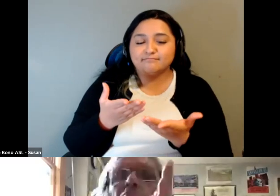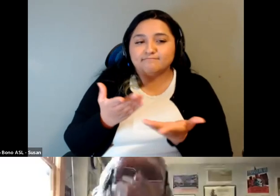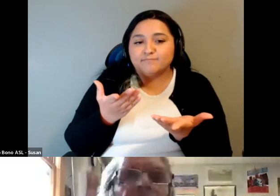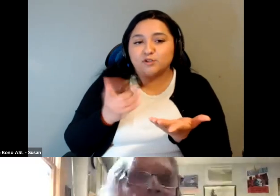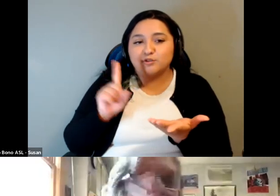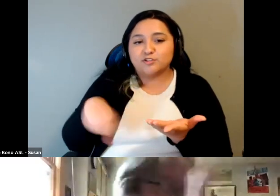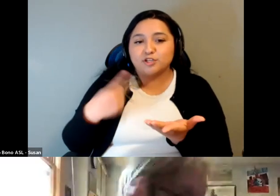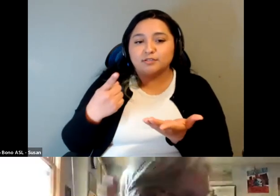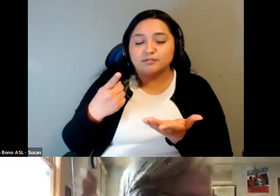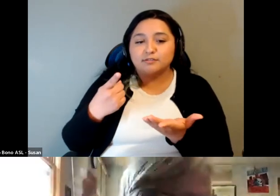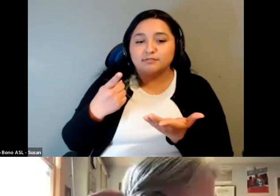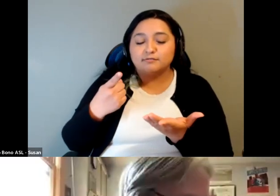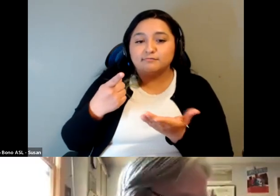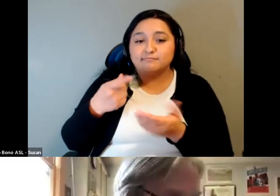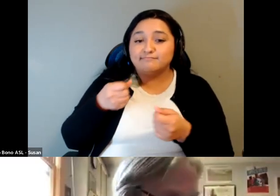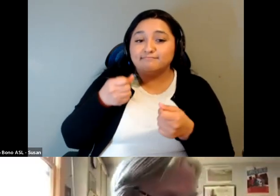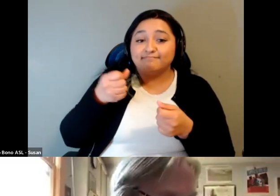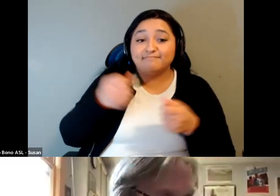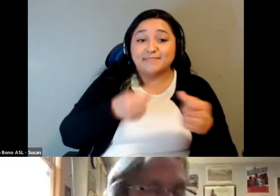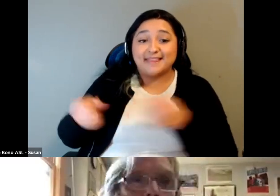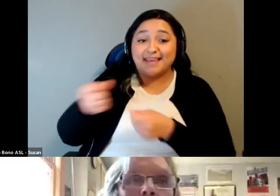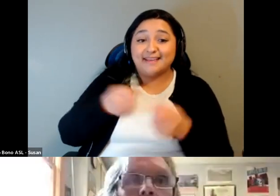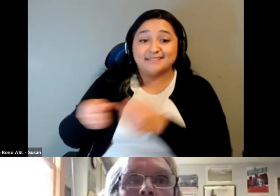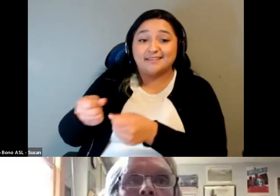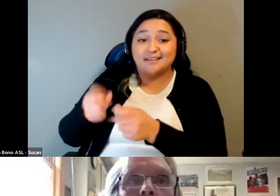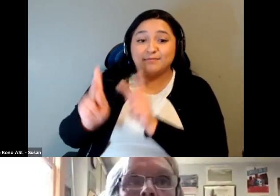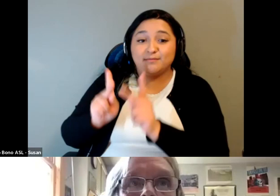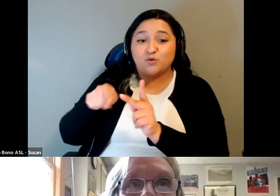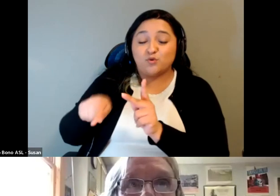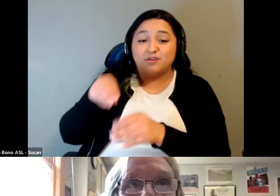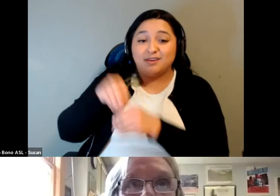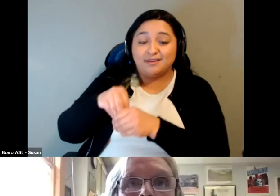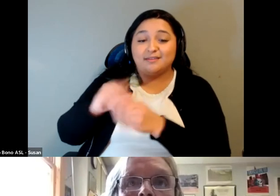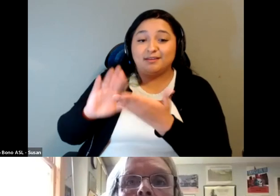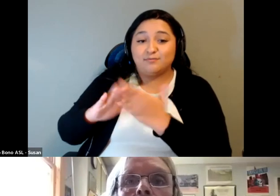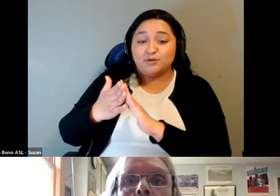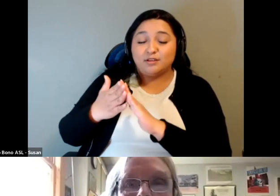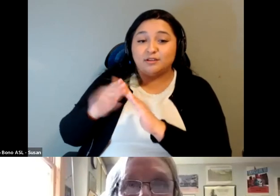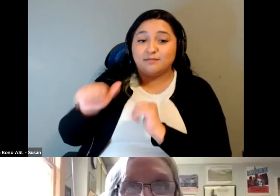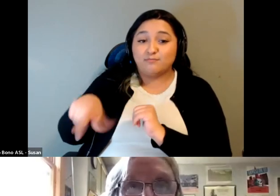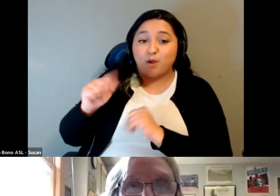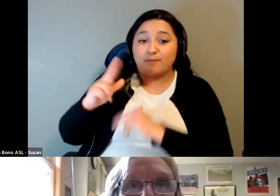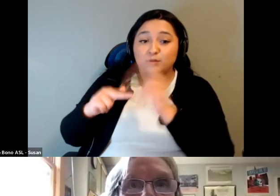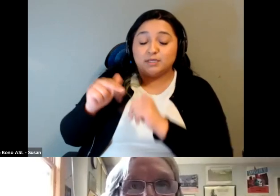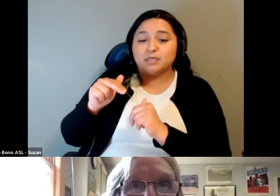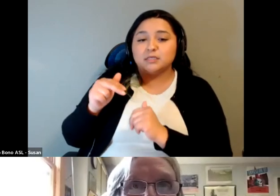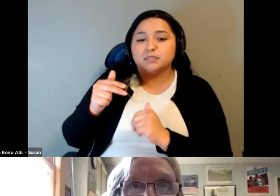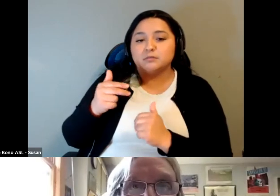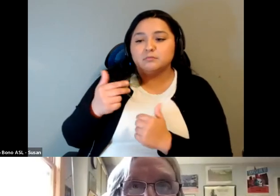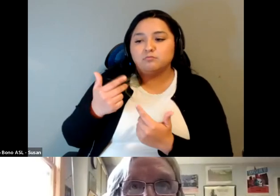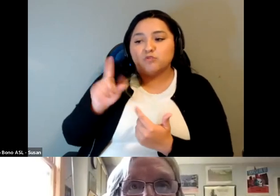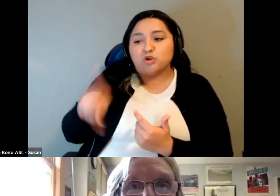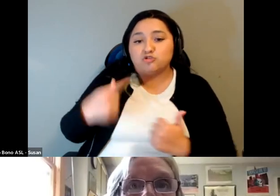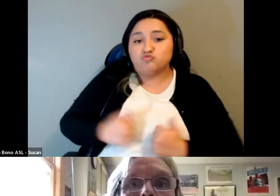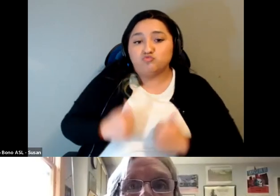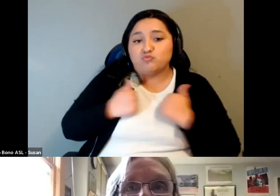community apartment buildings that where they are no, you know, they're just a resident just like everyone else. It's not like they, it is the building for